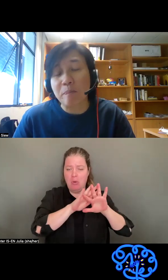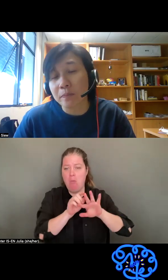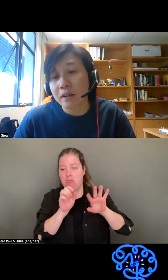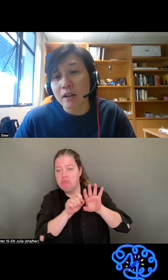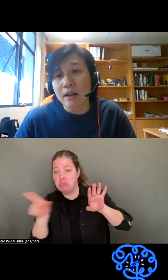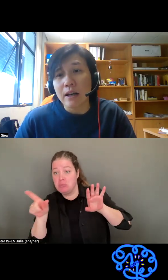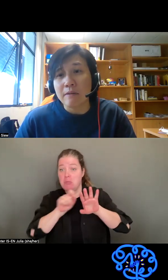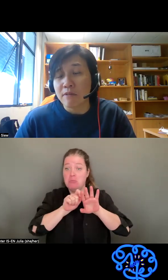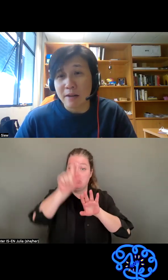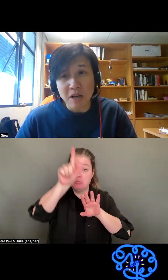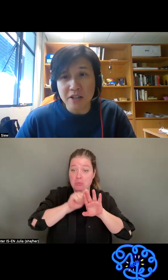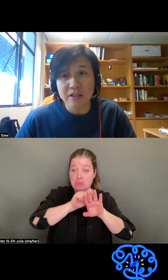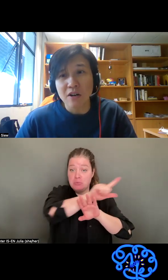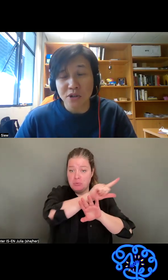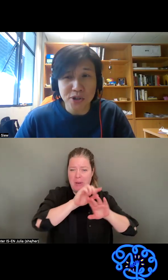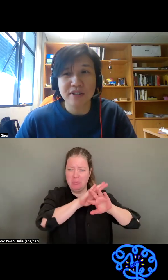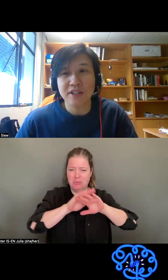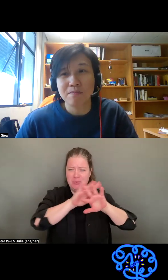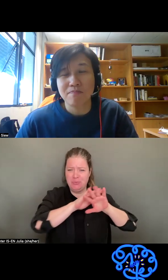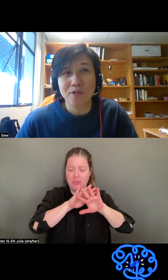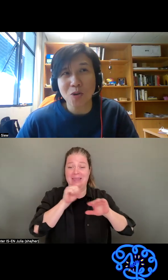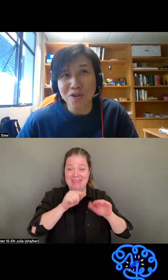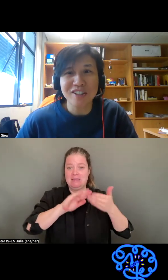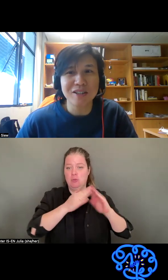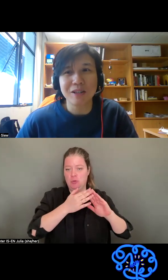community. And we can measure how good this